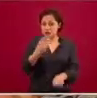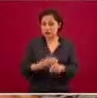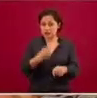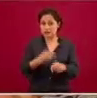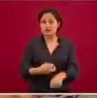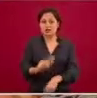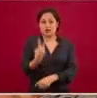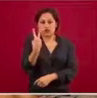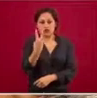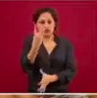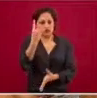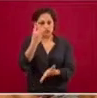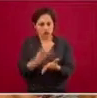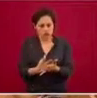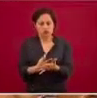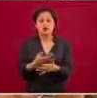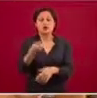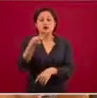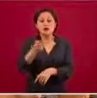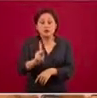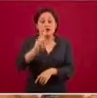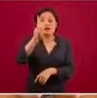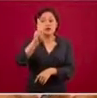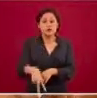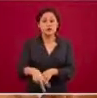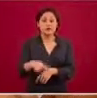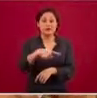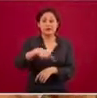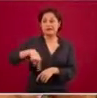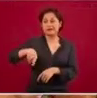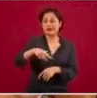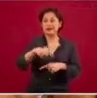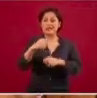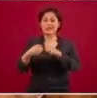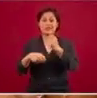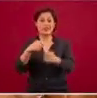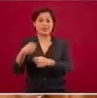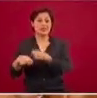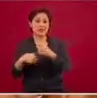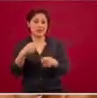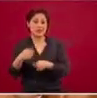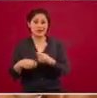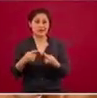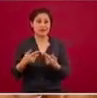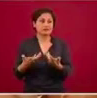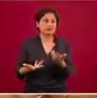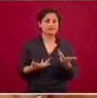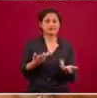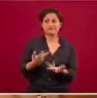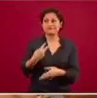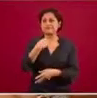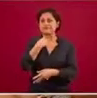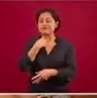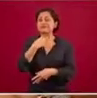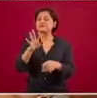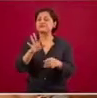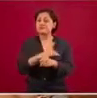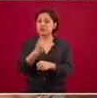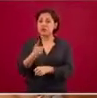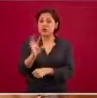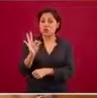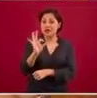a non-essential. It's a non-essential sector of the activity, but here in Mexico we